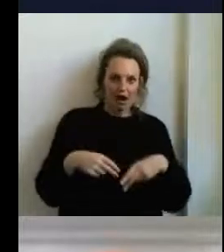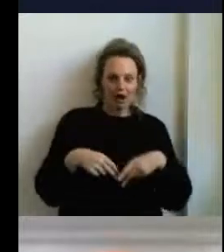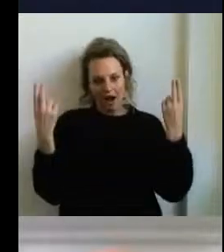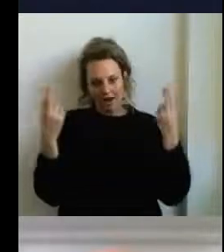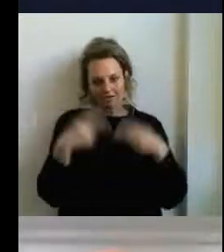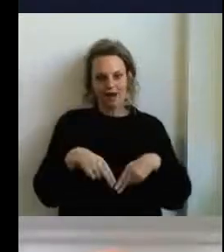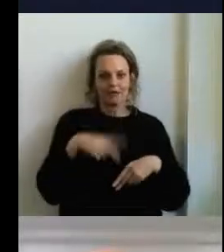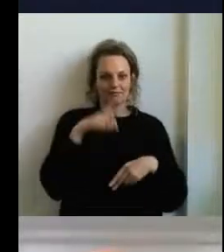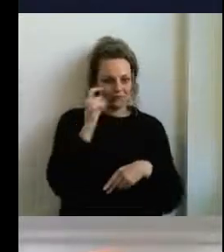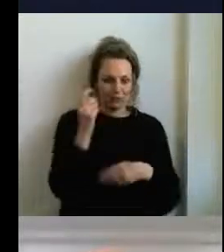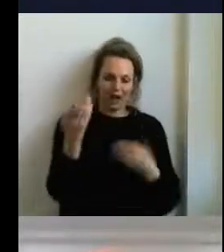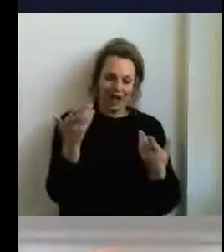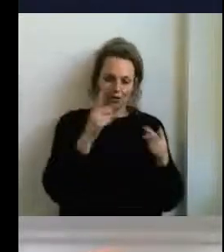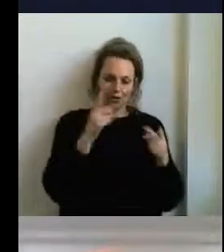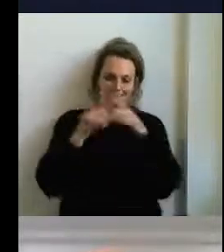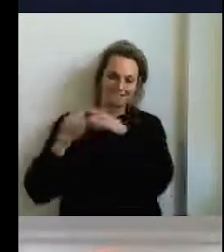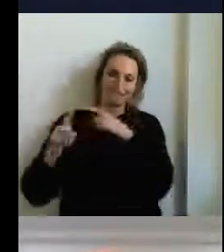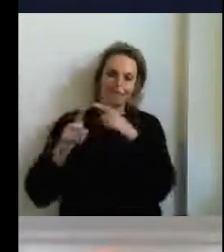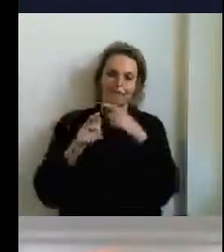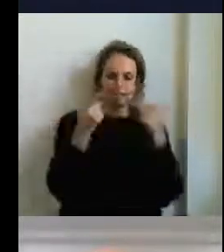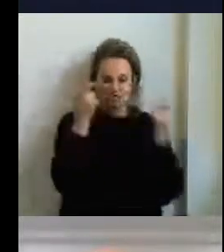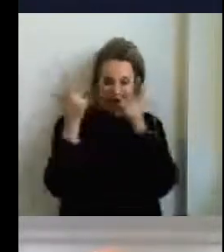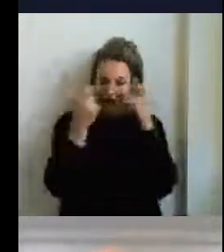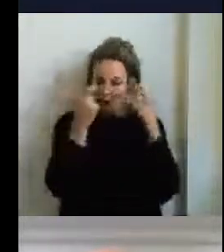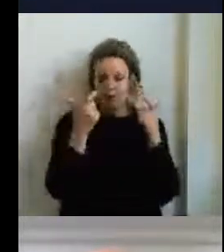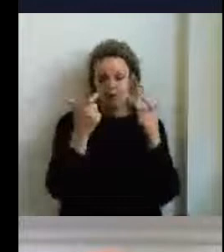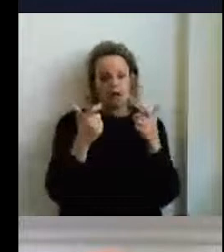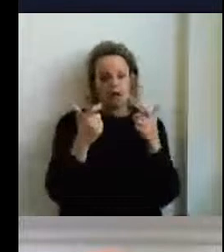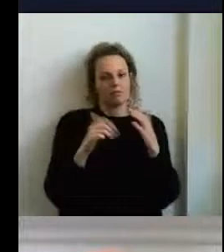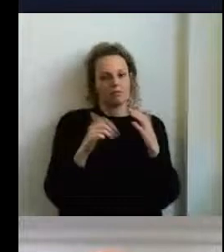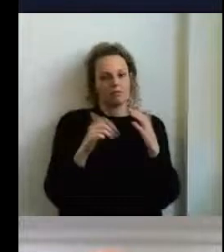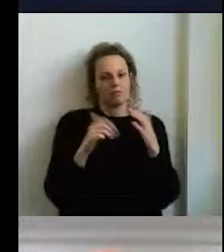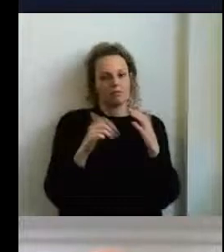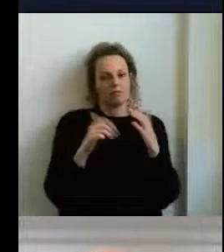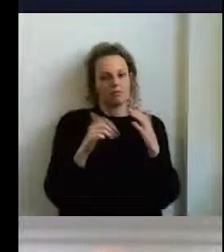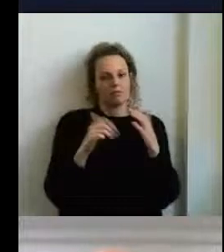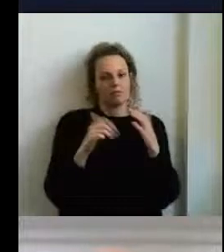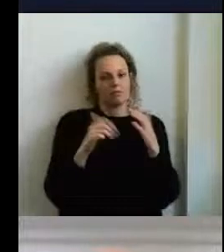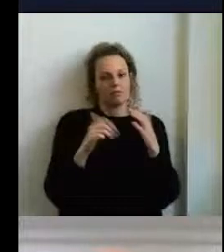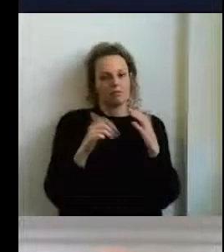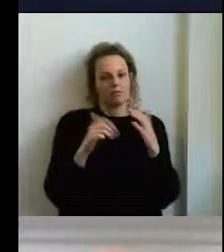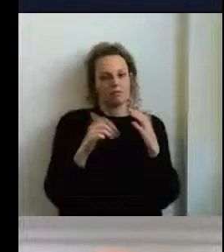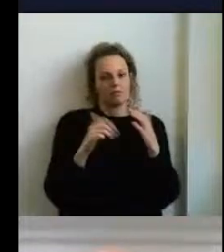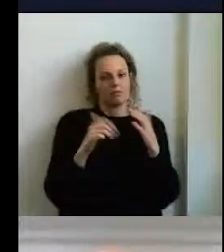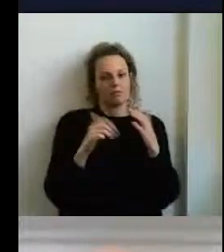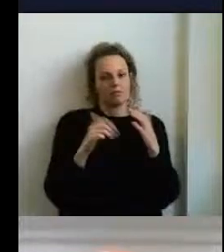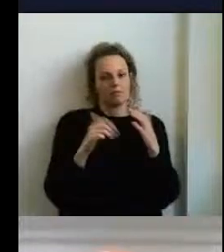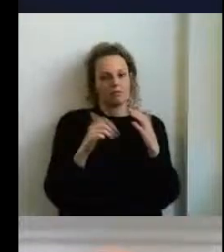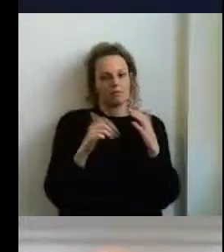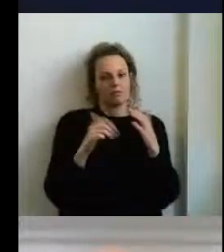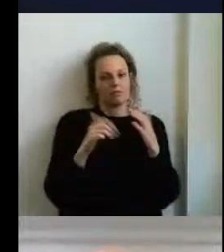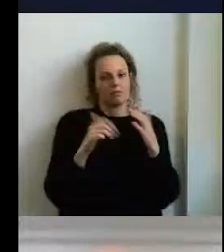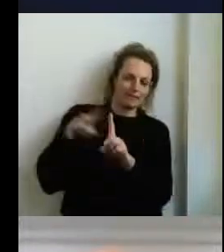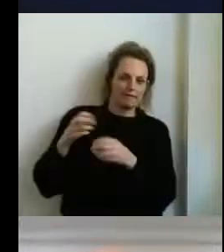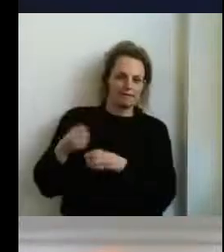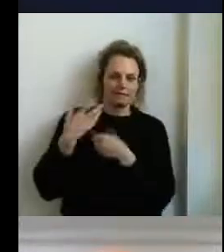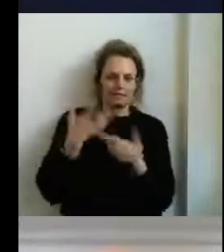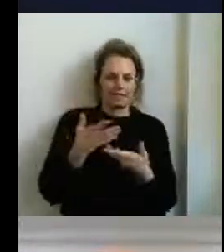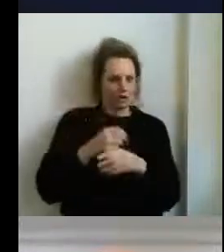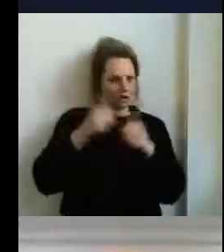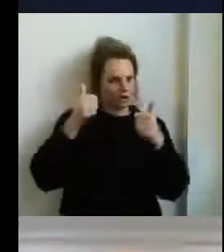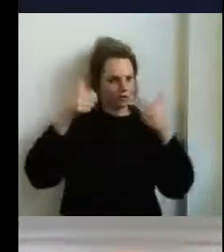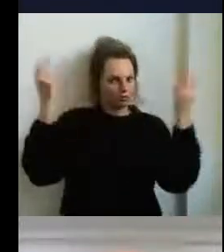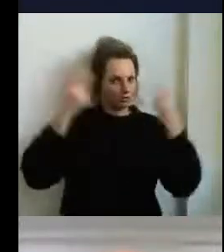in Chrome. You know, it's like it's become a much more standard expectation from a design perspective that you deliver great dark